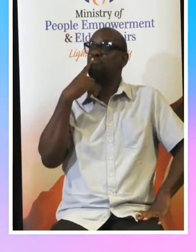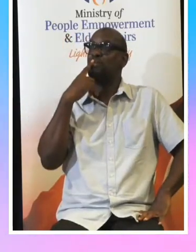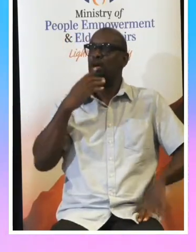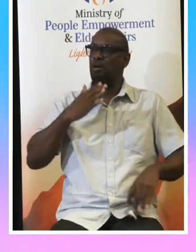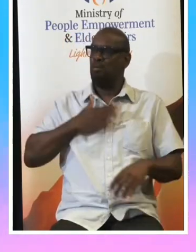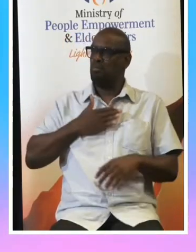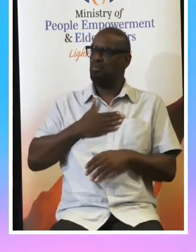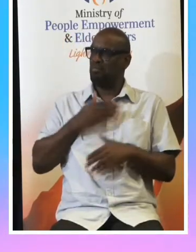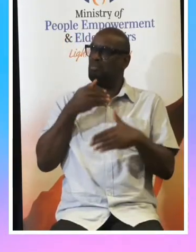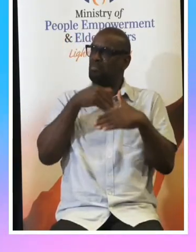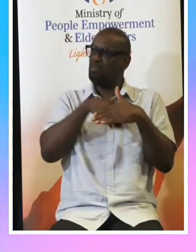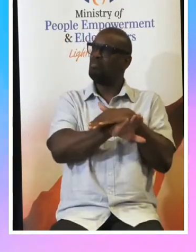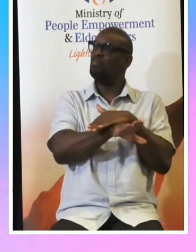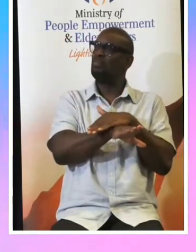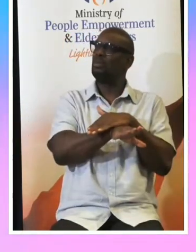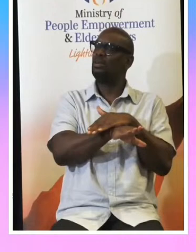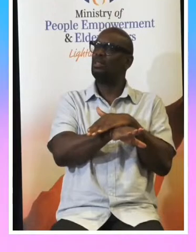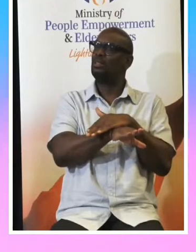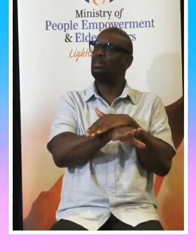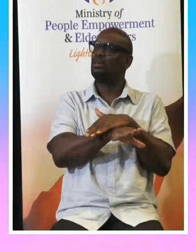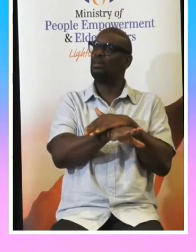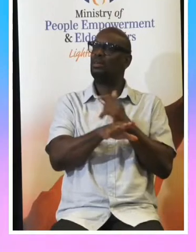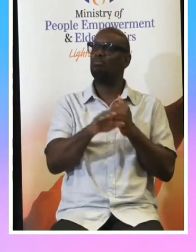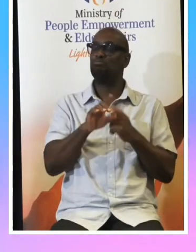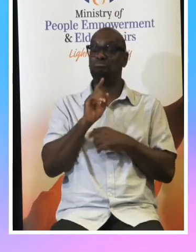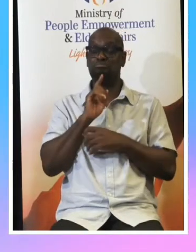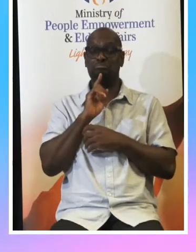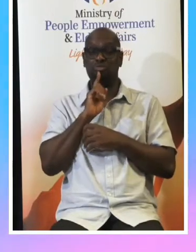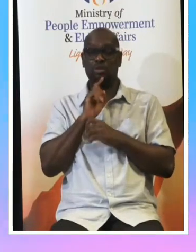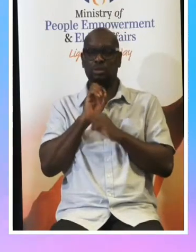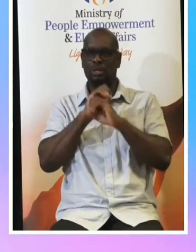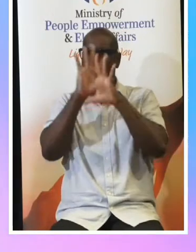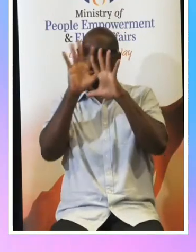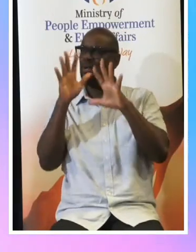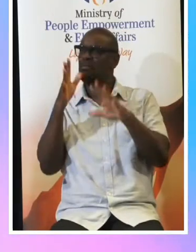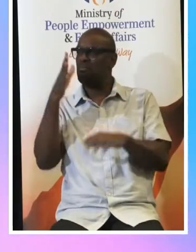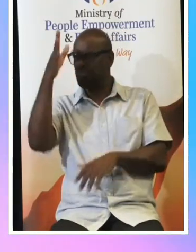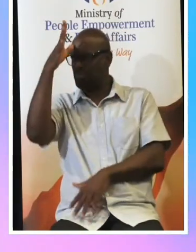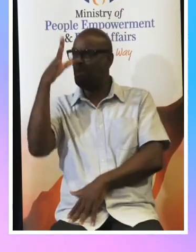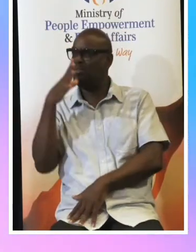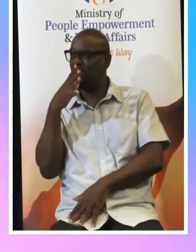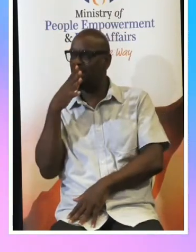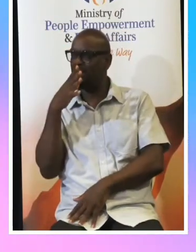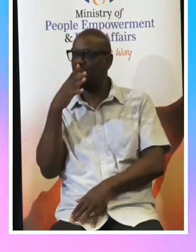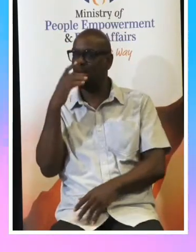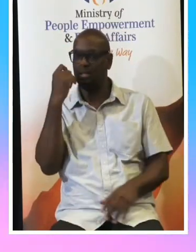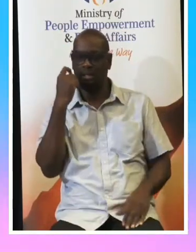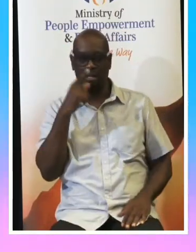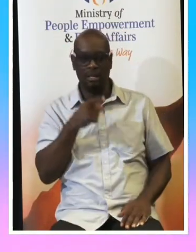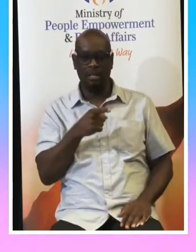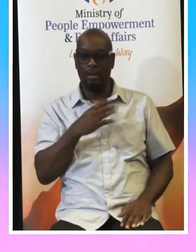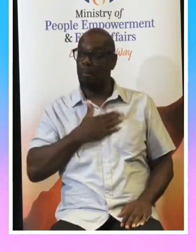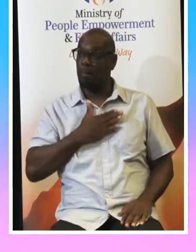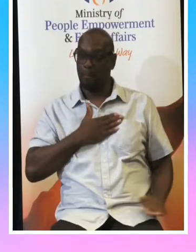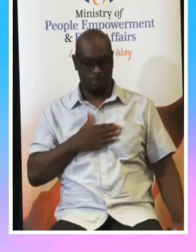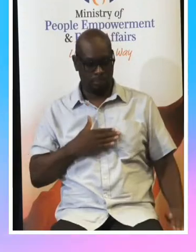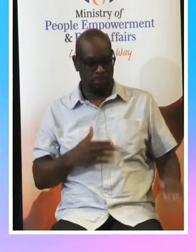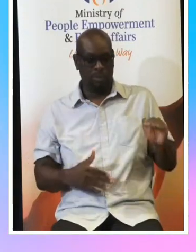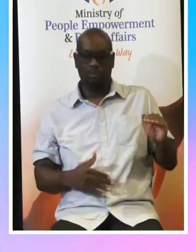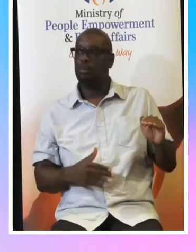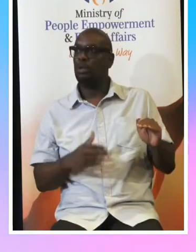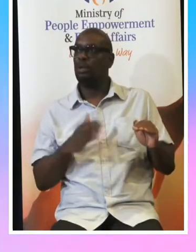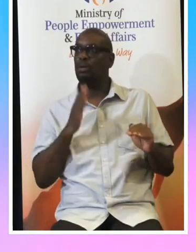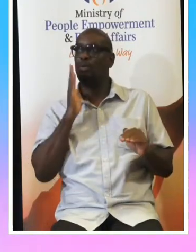was clear to my parents that raising me would be an exercise in faith and forbearance.